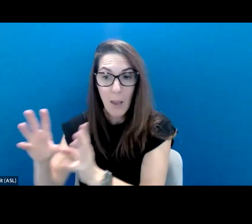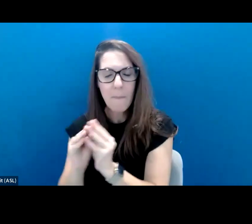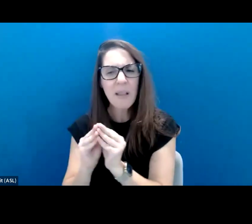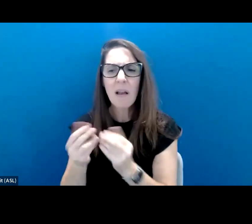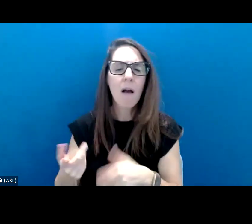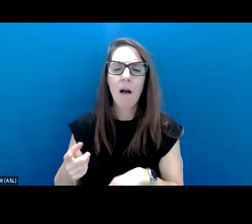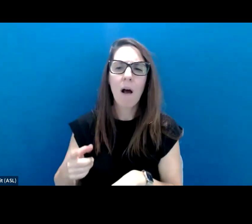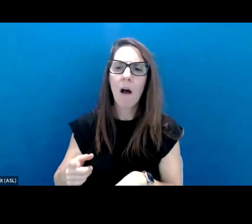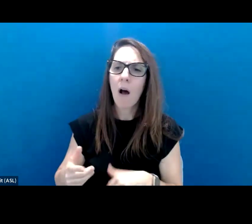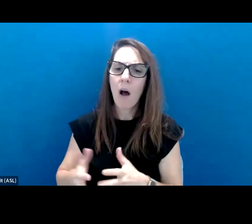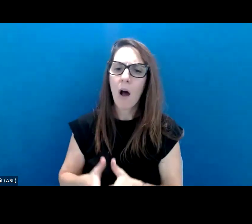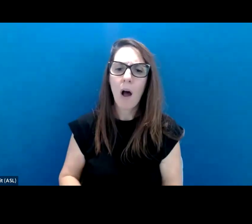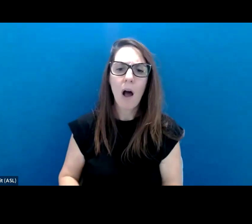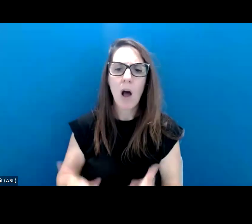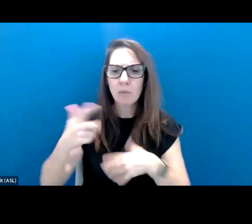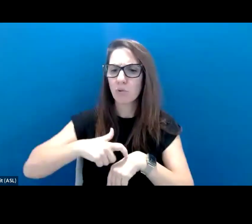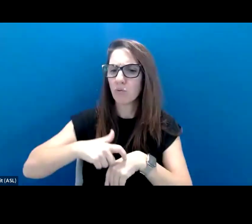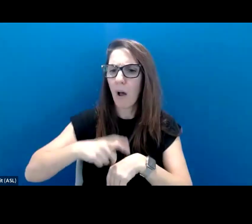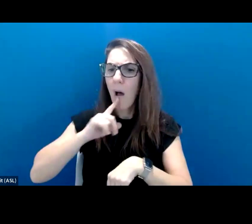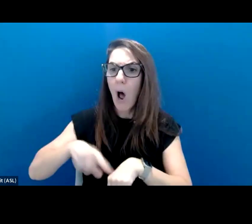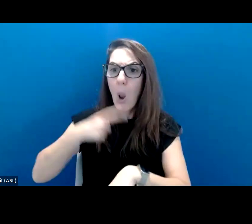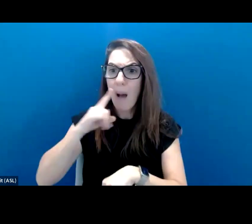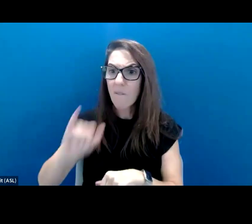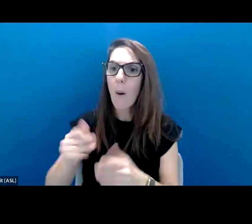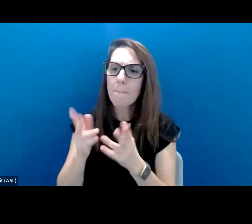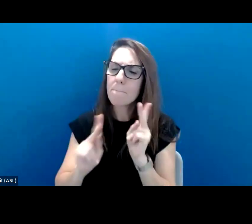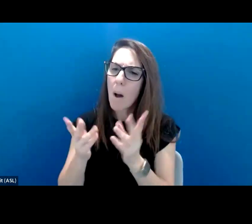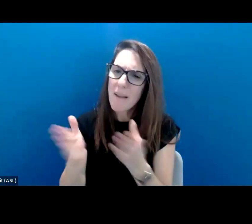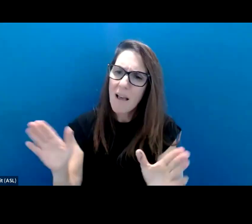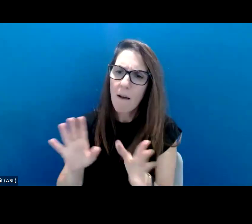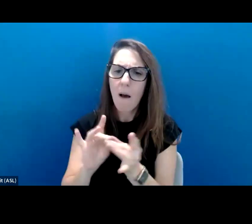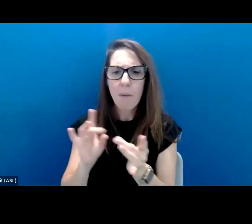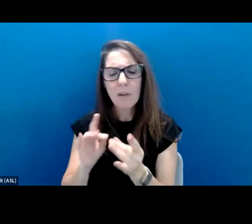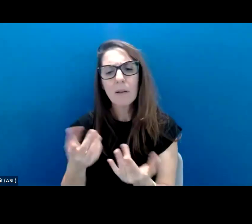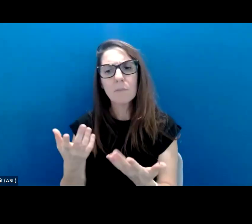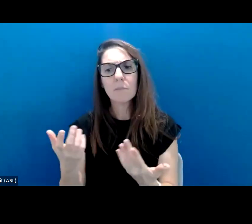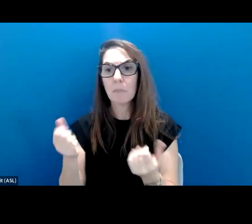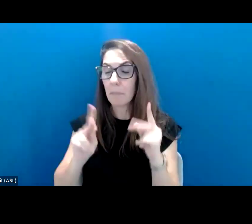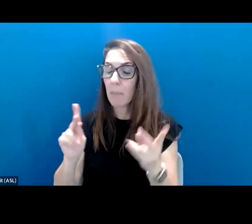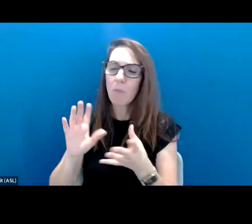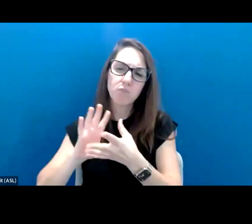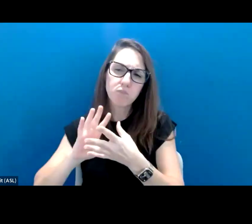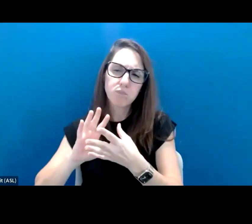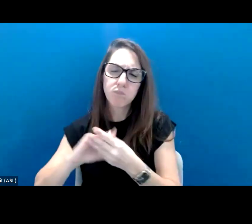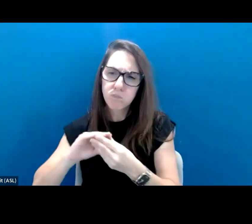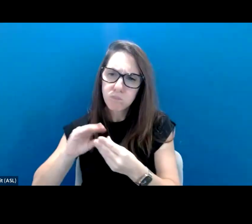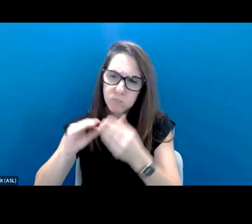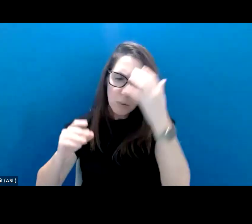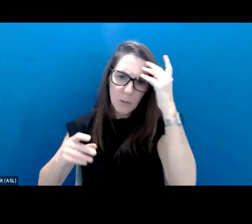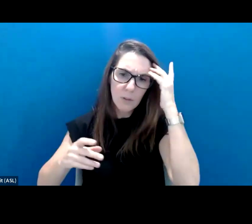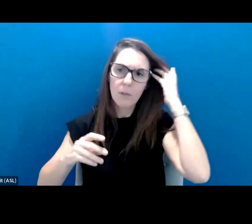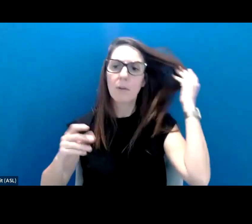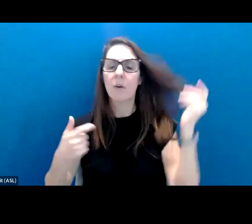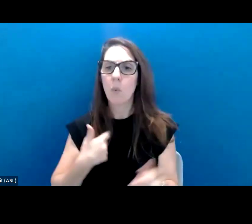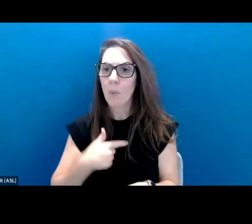allot these meetings for public comment? And there was a lot of conversation about how it's done elsewhere. Where it seemed to me that the weight of it was is that we should